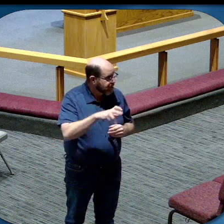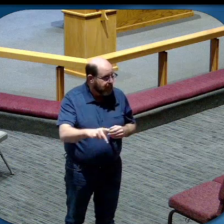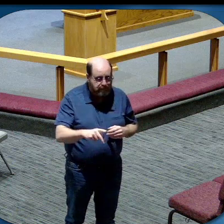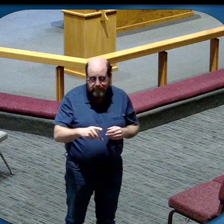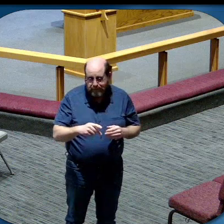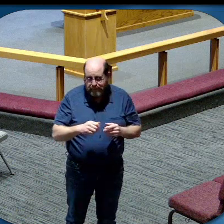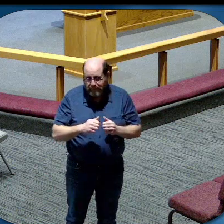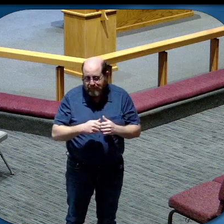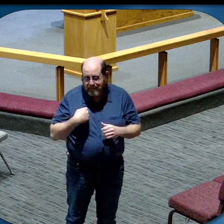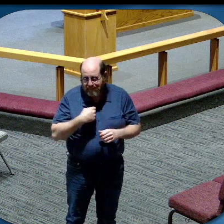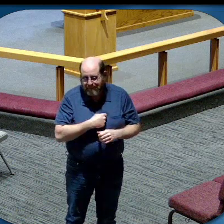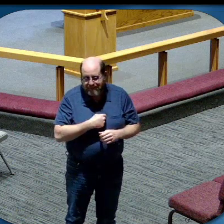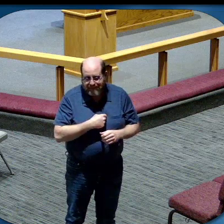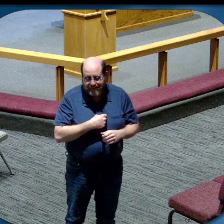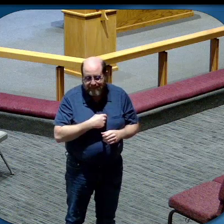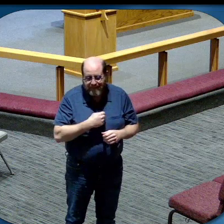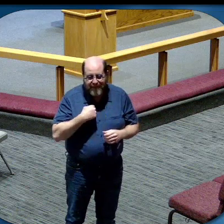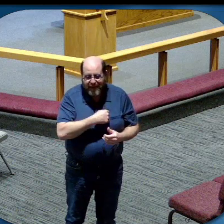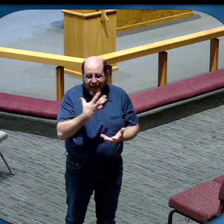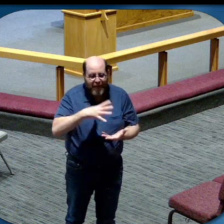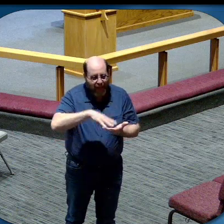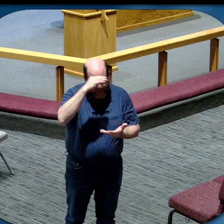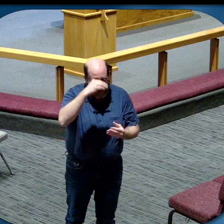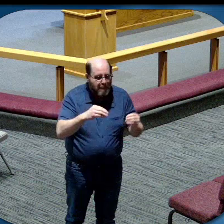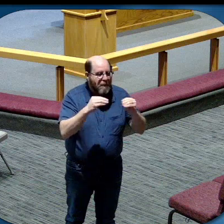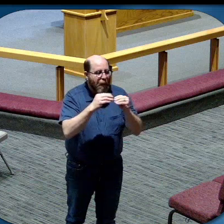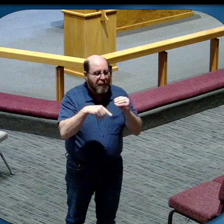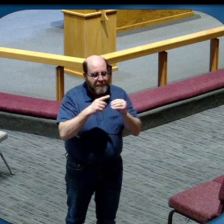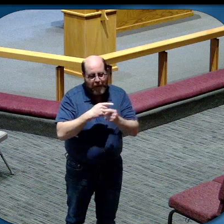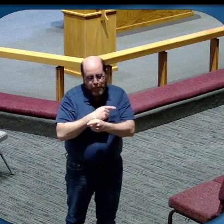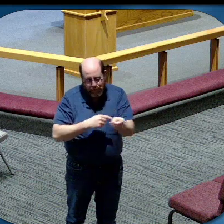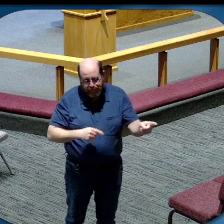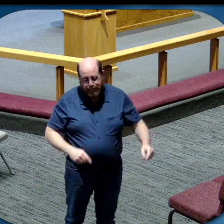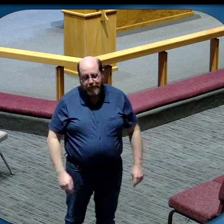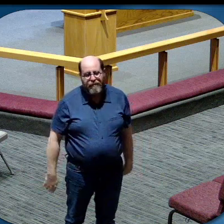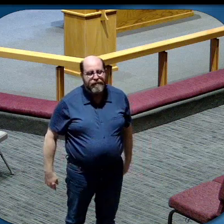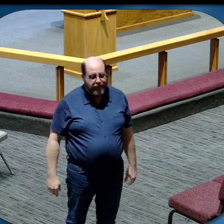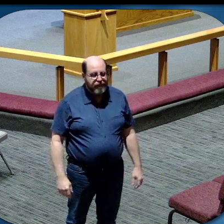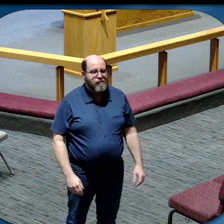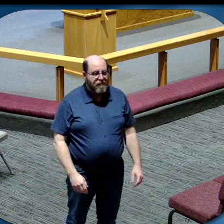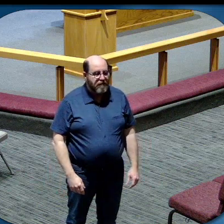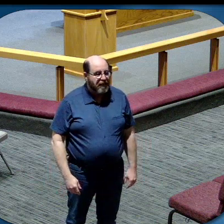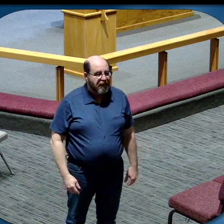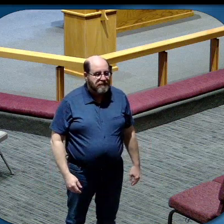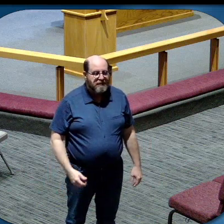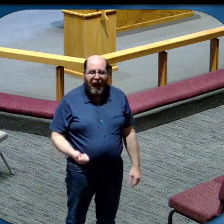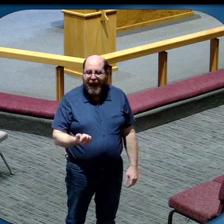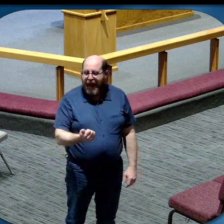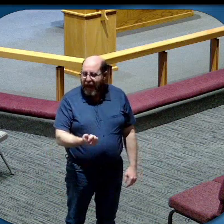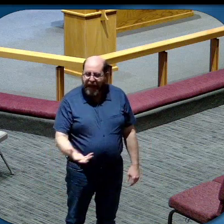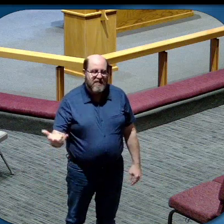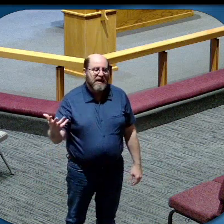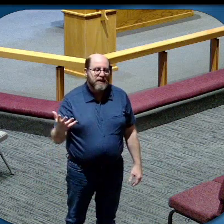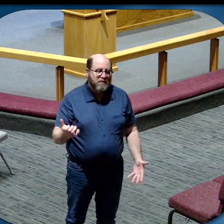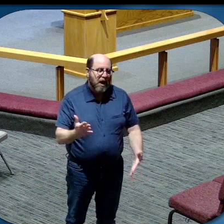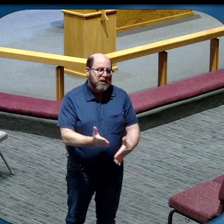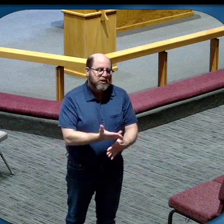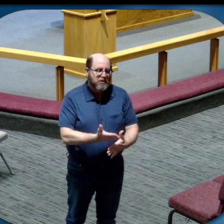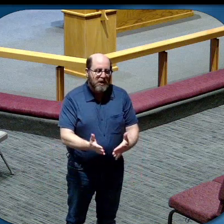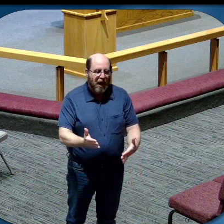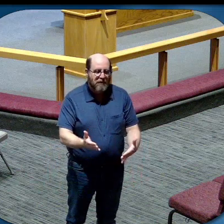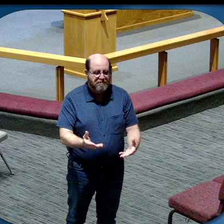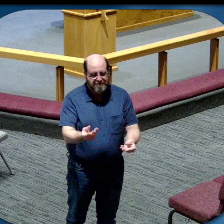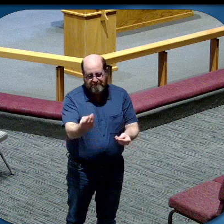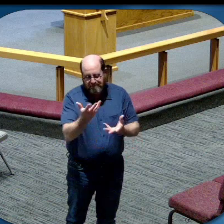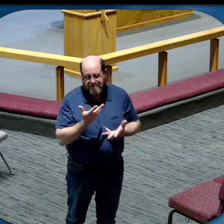and we'd love to learn more about you. So please, anything that you would like to share with us, we would like to